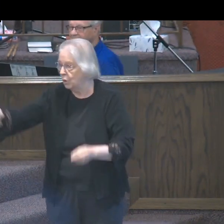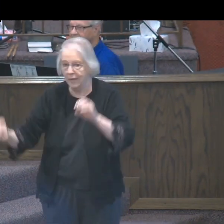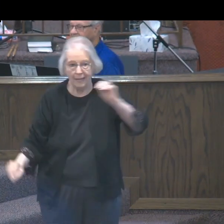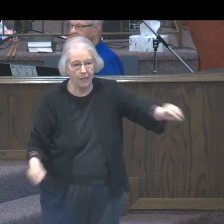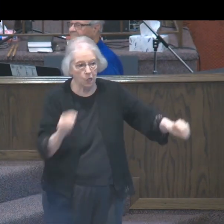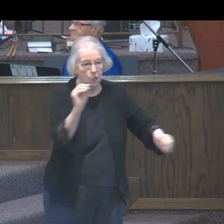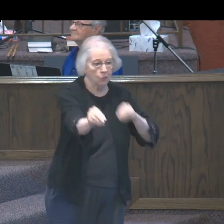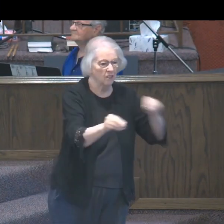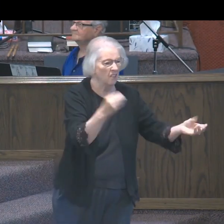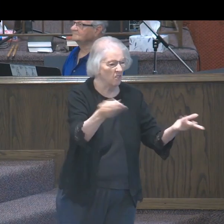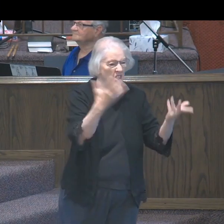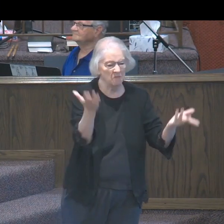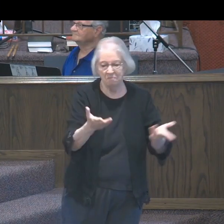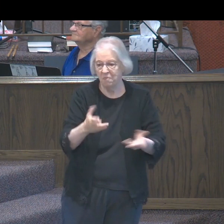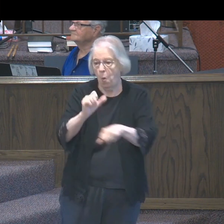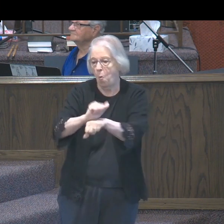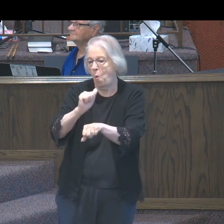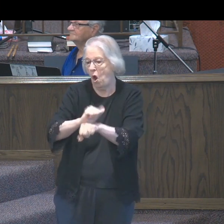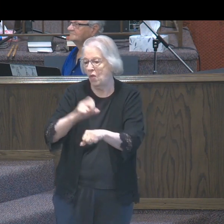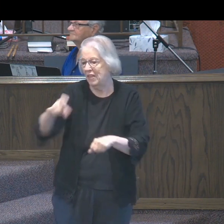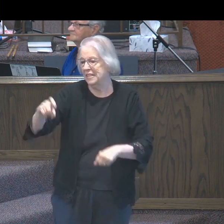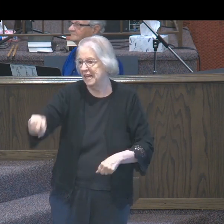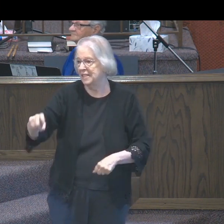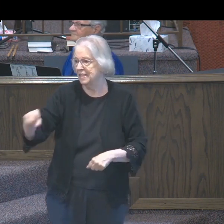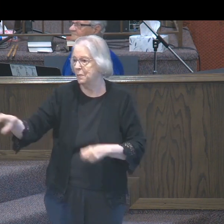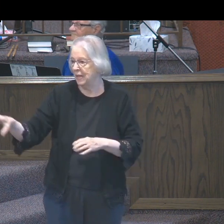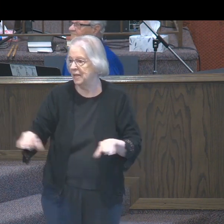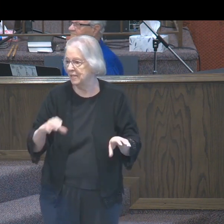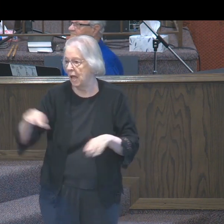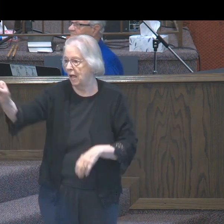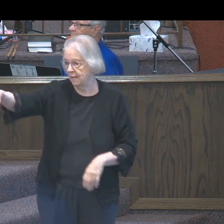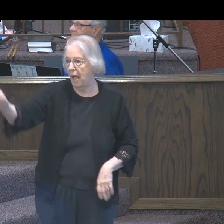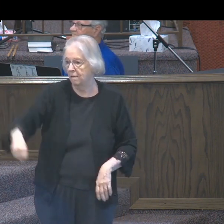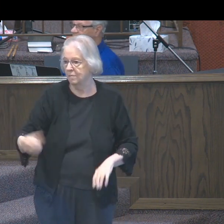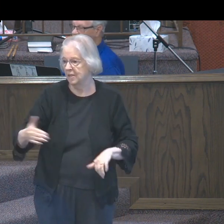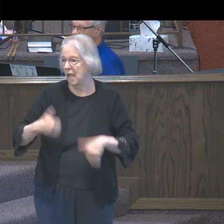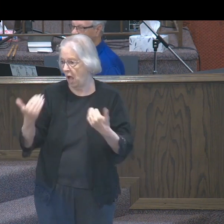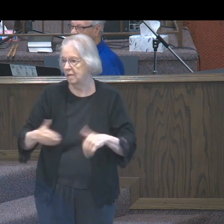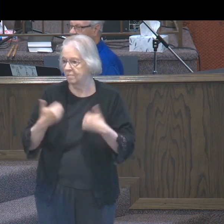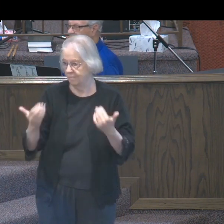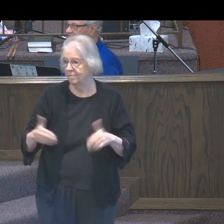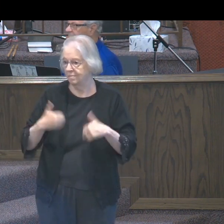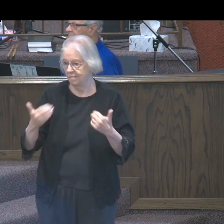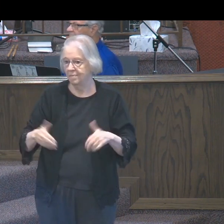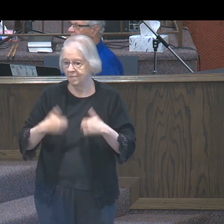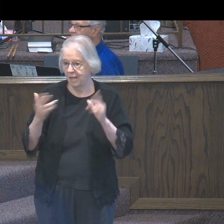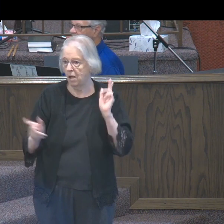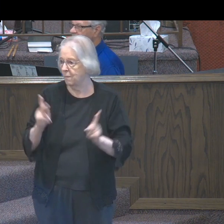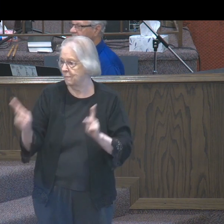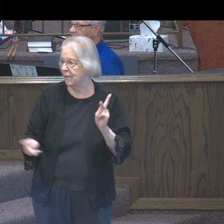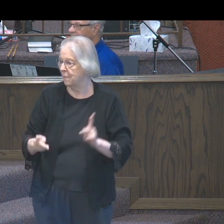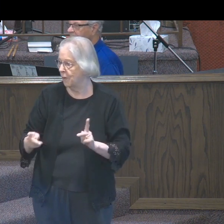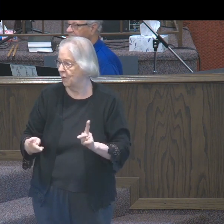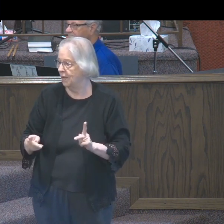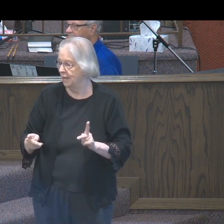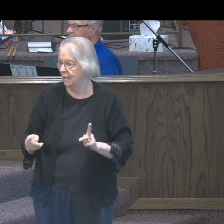hopefully be before too long on a Saturday morning. We have to wait for it to not be smoking hot